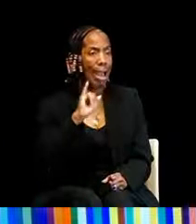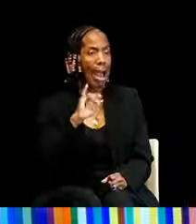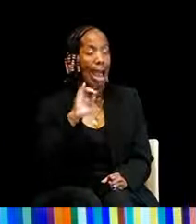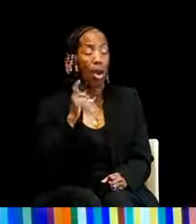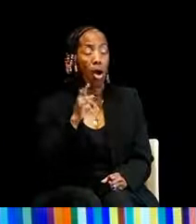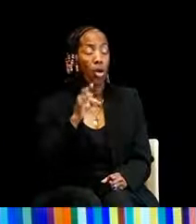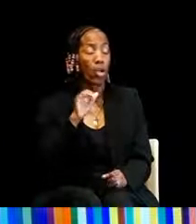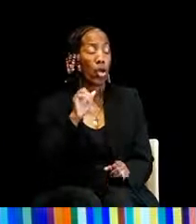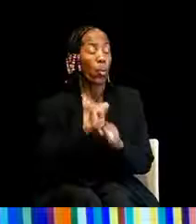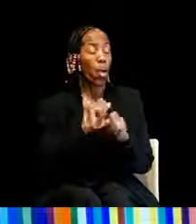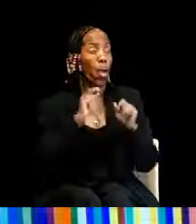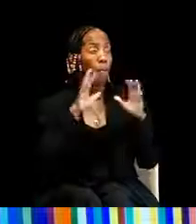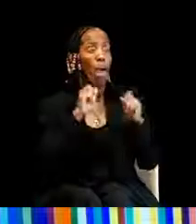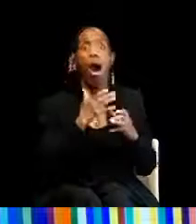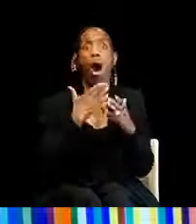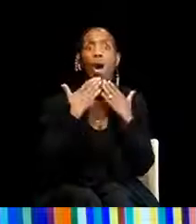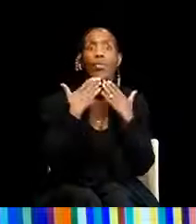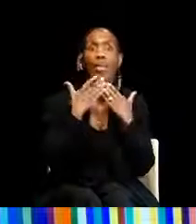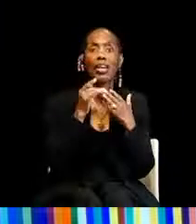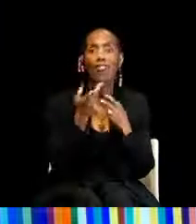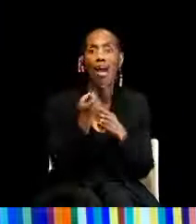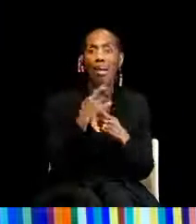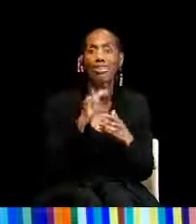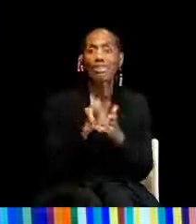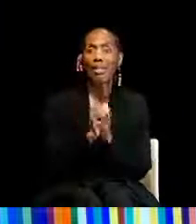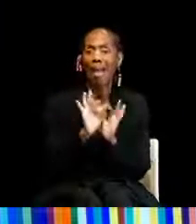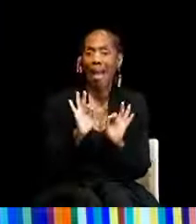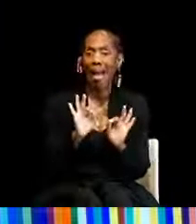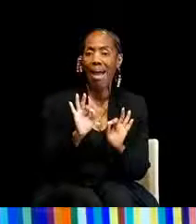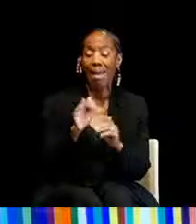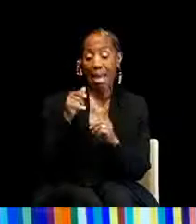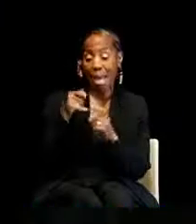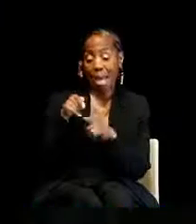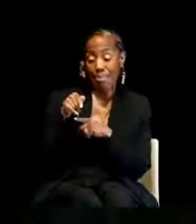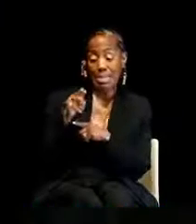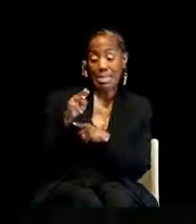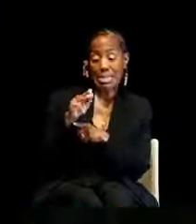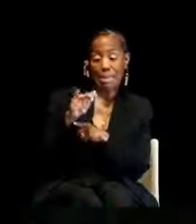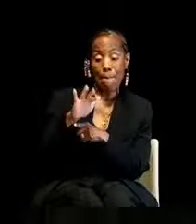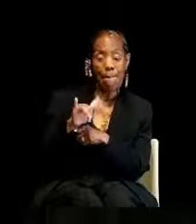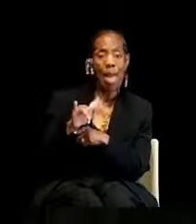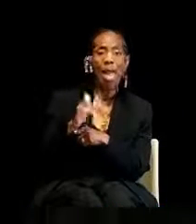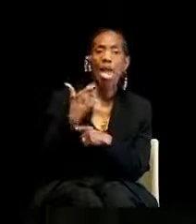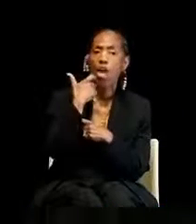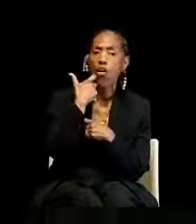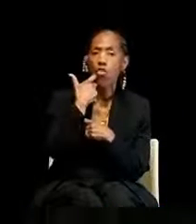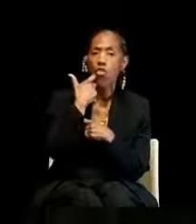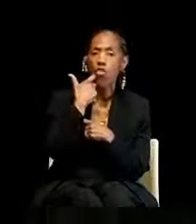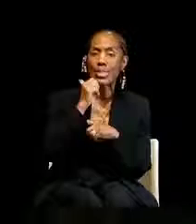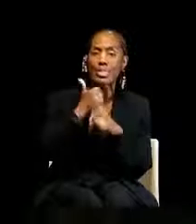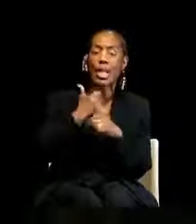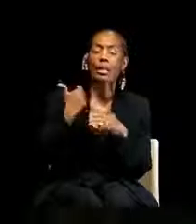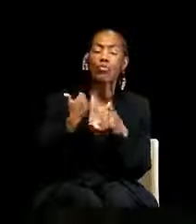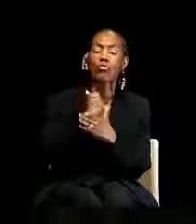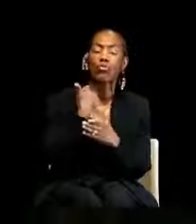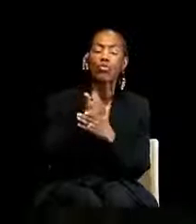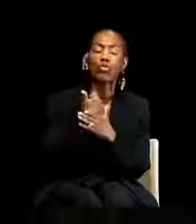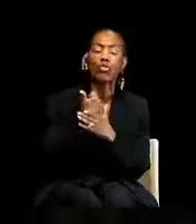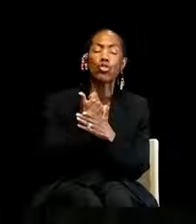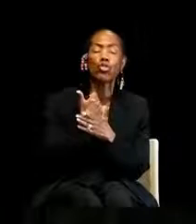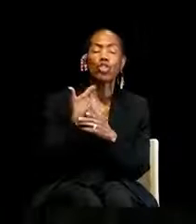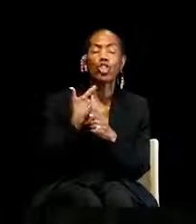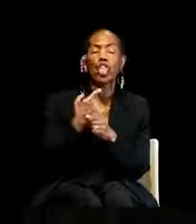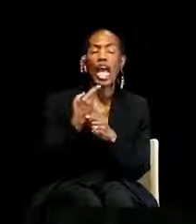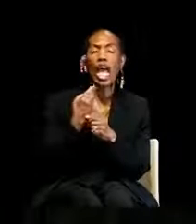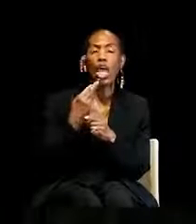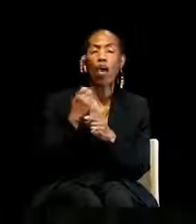work? Yes, I'm glad you asked. So in May, so we recently launched New Generation Scholars